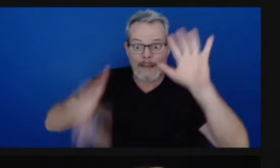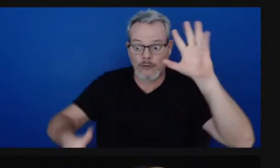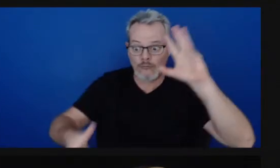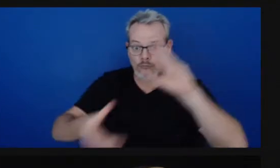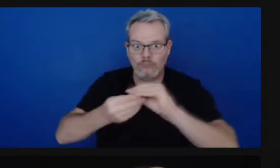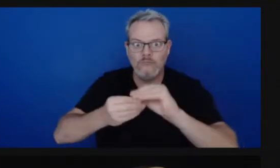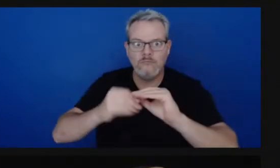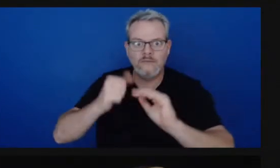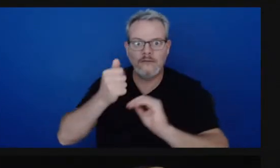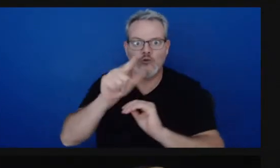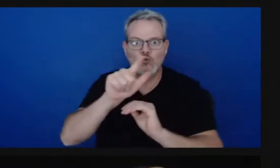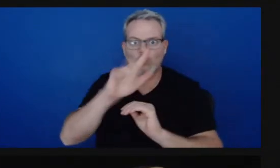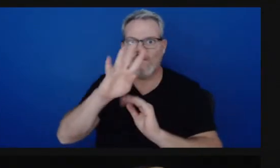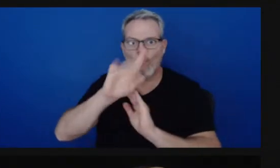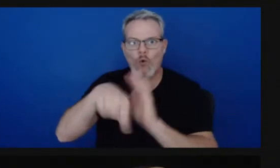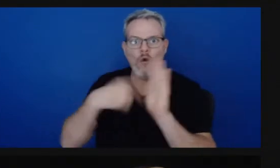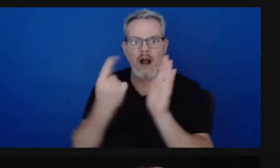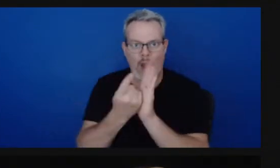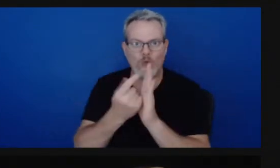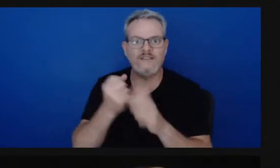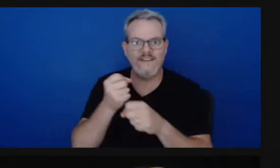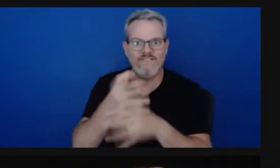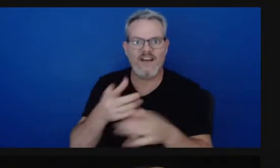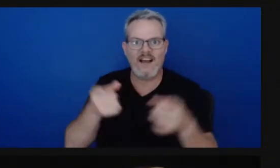hours, all this effect and settling.